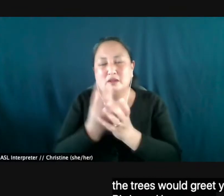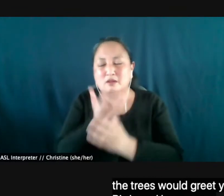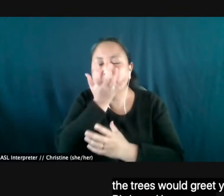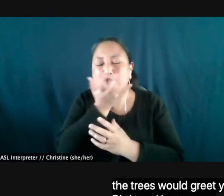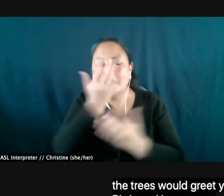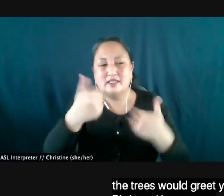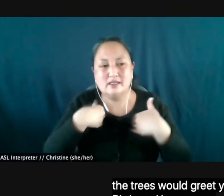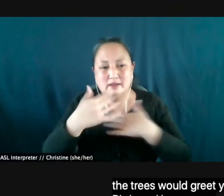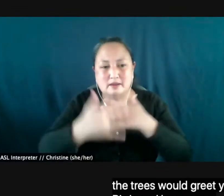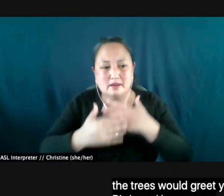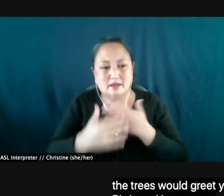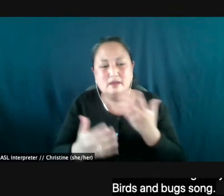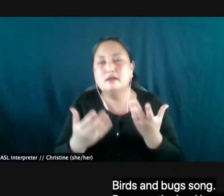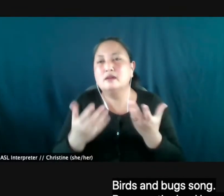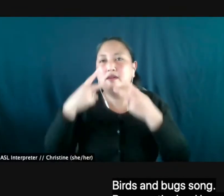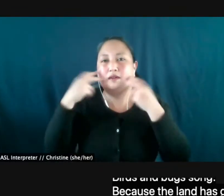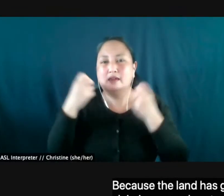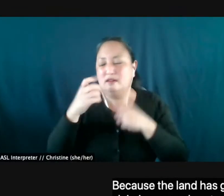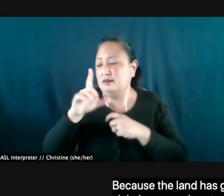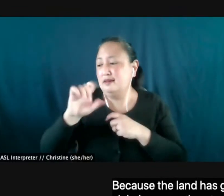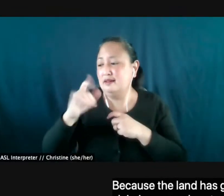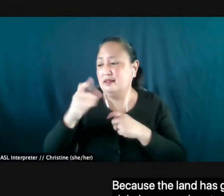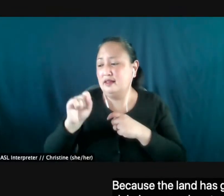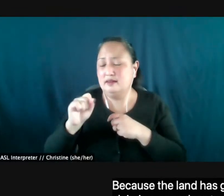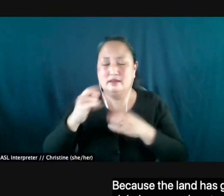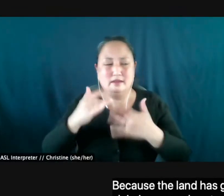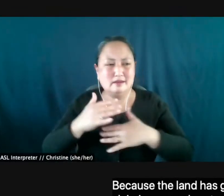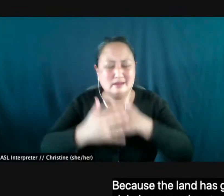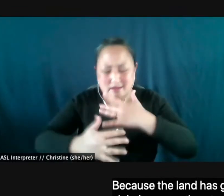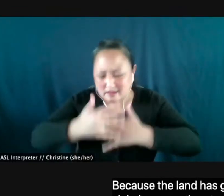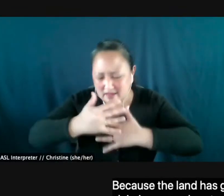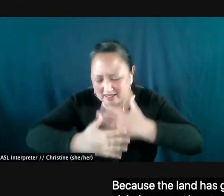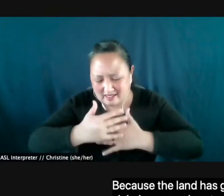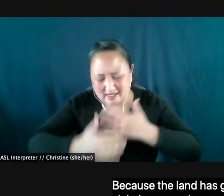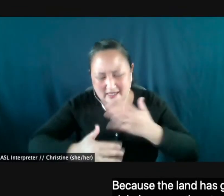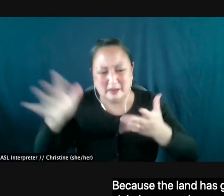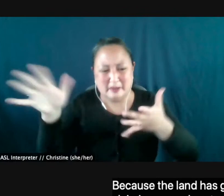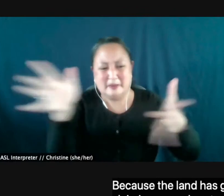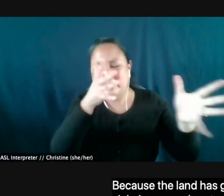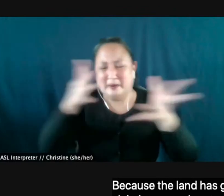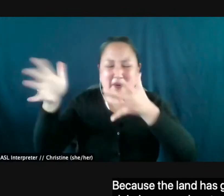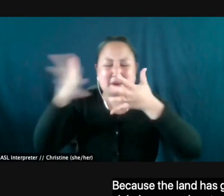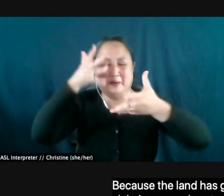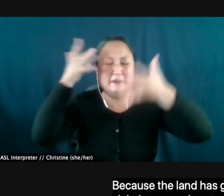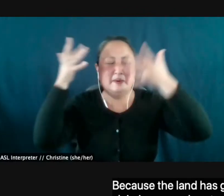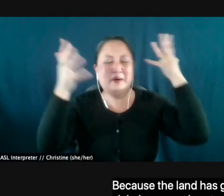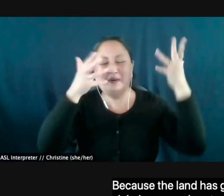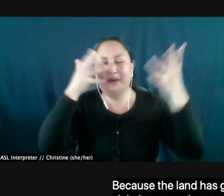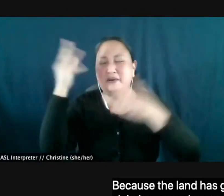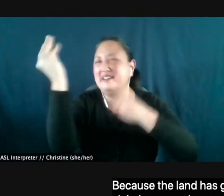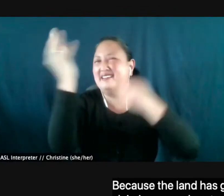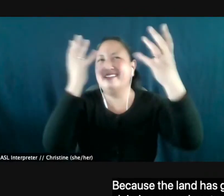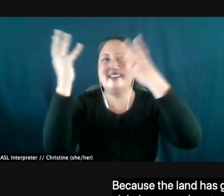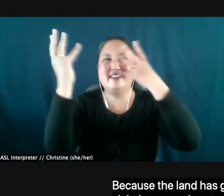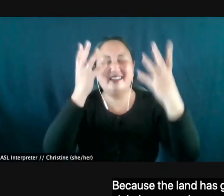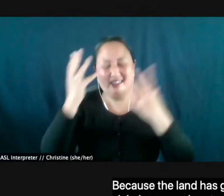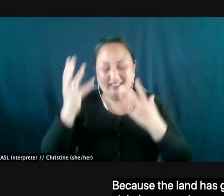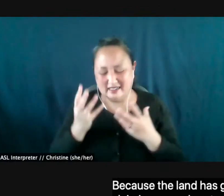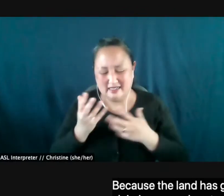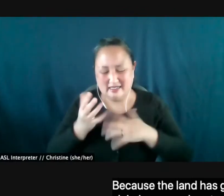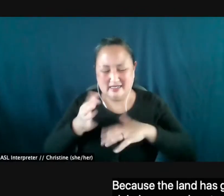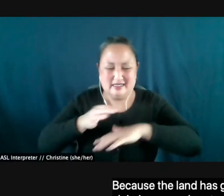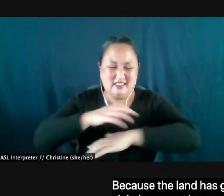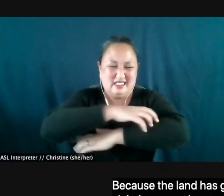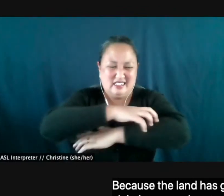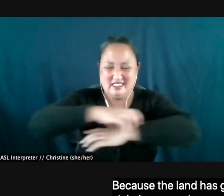mark in a ruined leg, ticks and torn blisters, wind coarsened hair, sunburned in patterns to leave skin